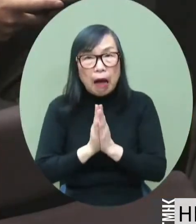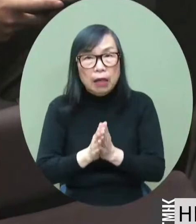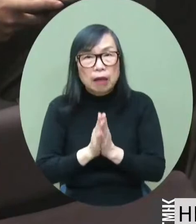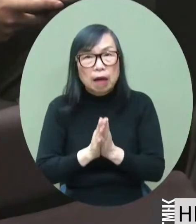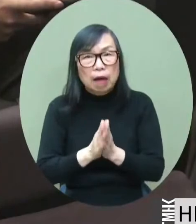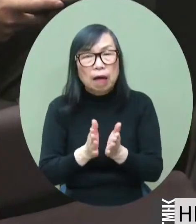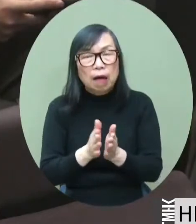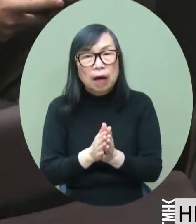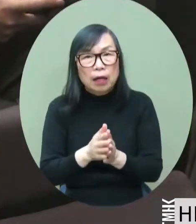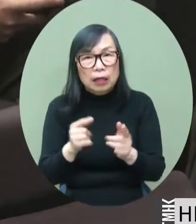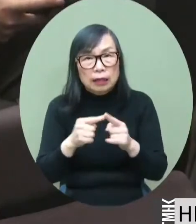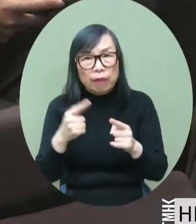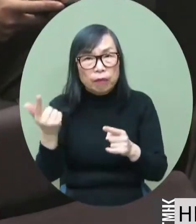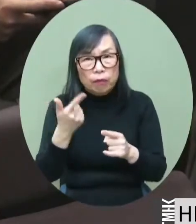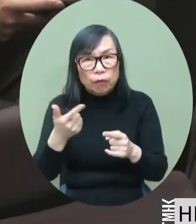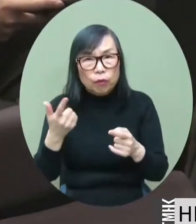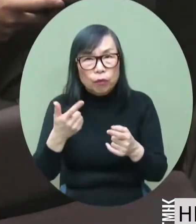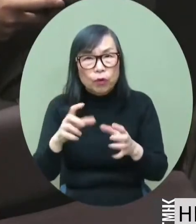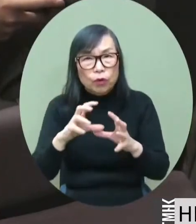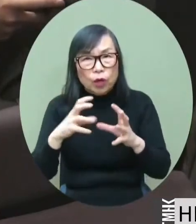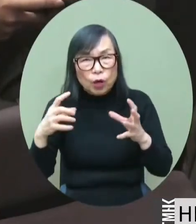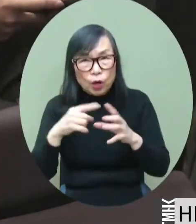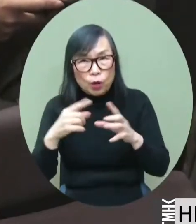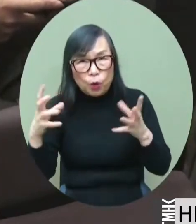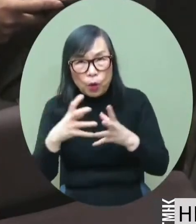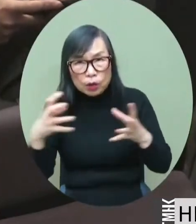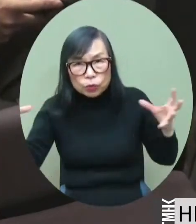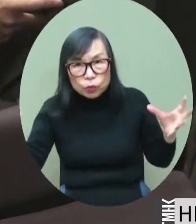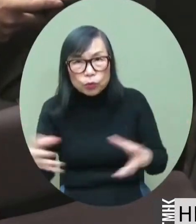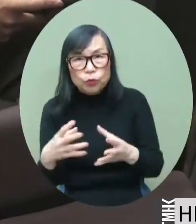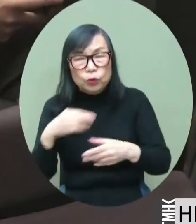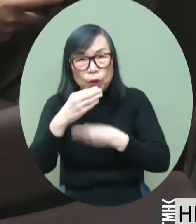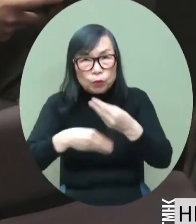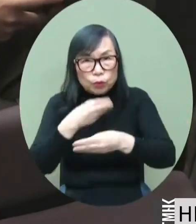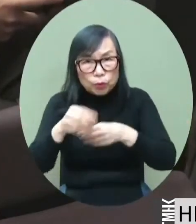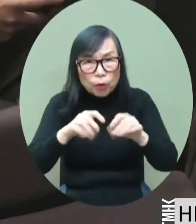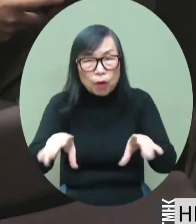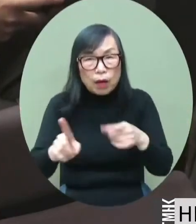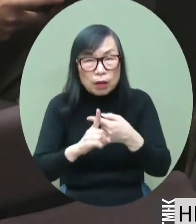that there will be large crowds as a result of